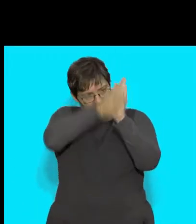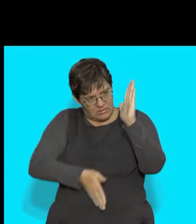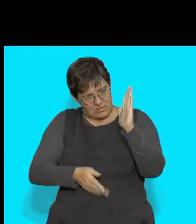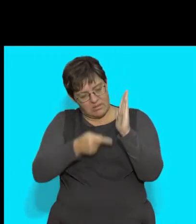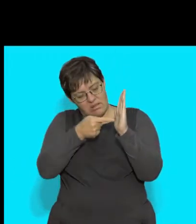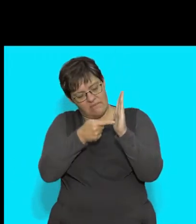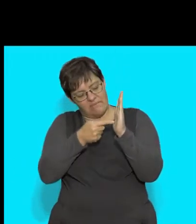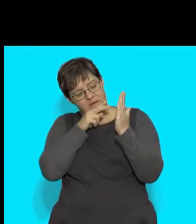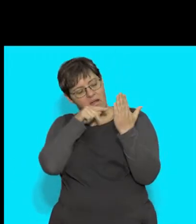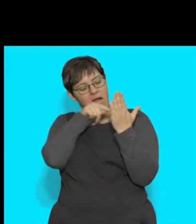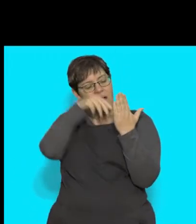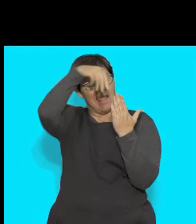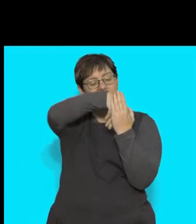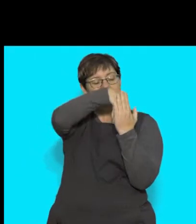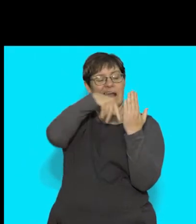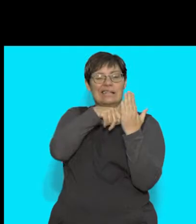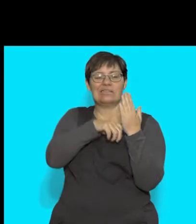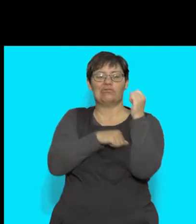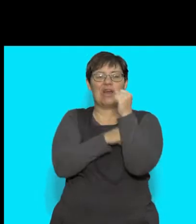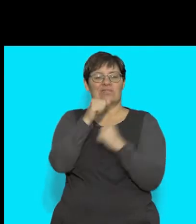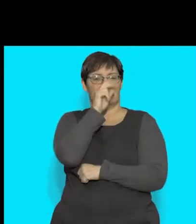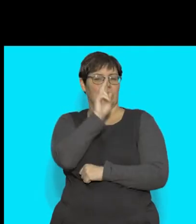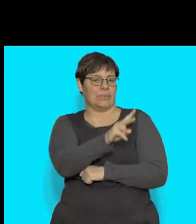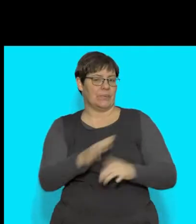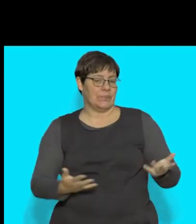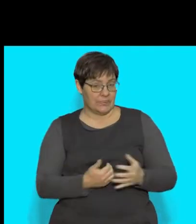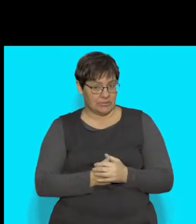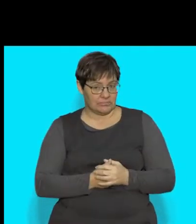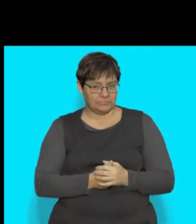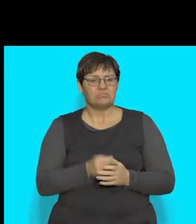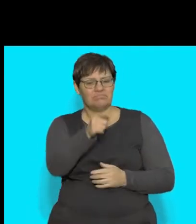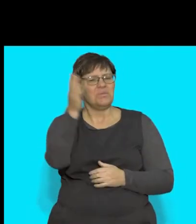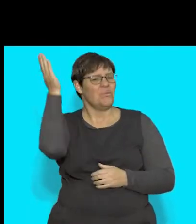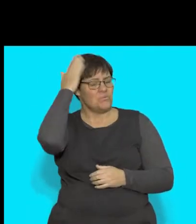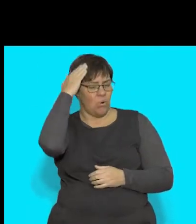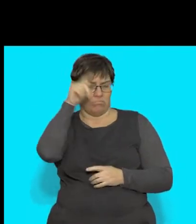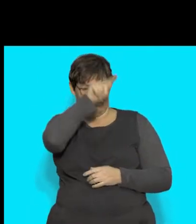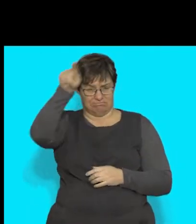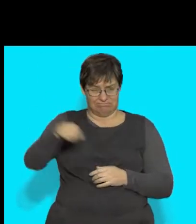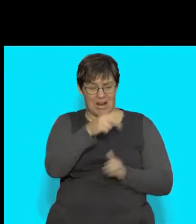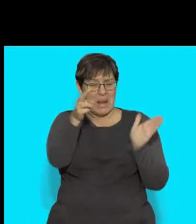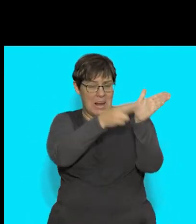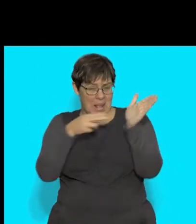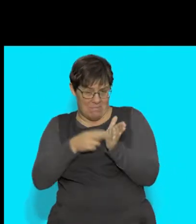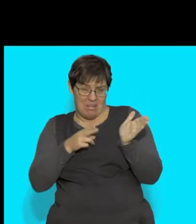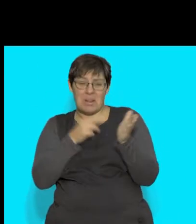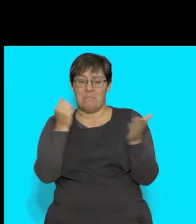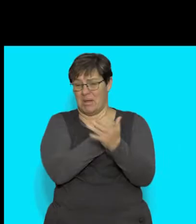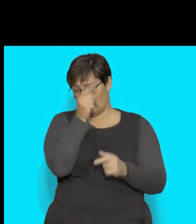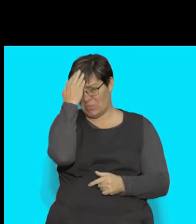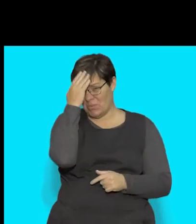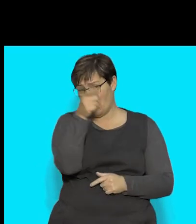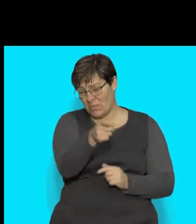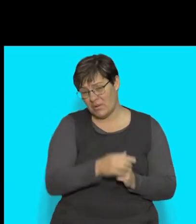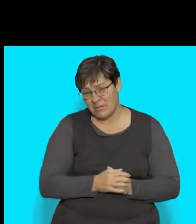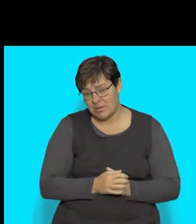the kidney. You need to know this diagram. You need to be able to label this diagram. And when we cut